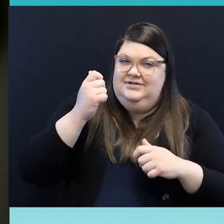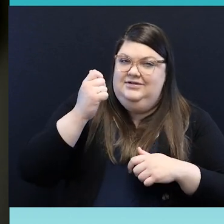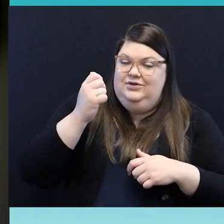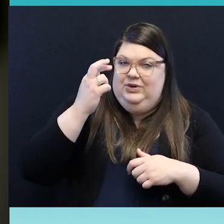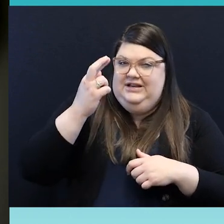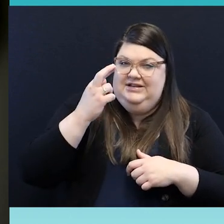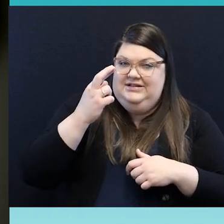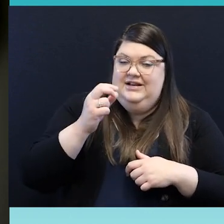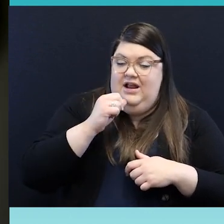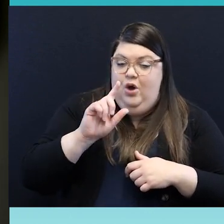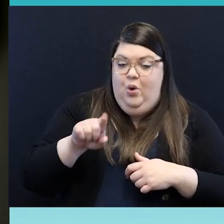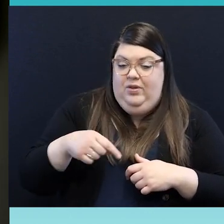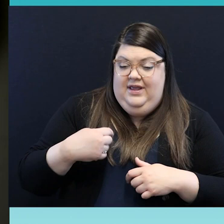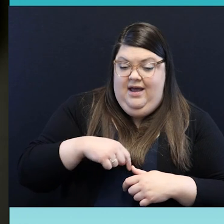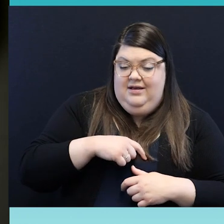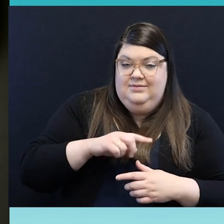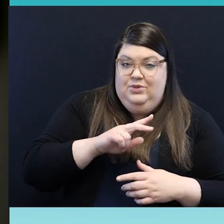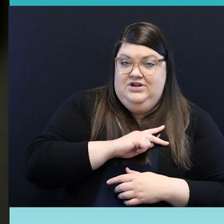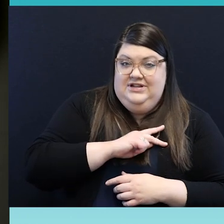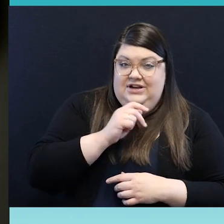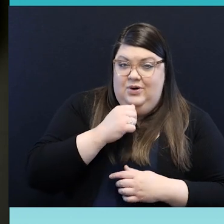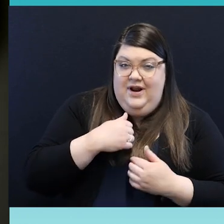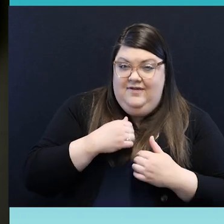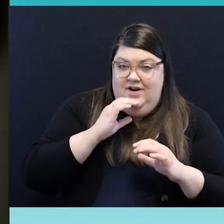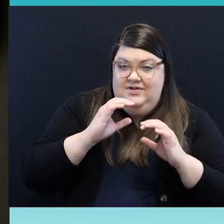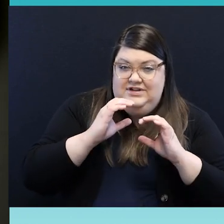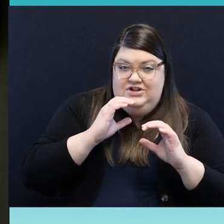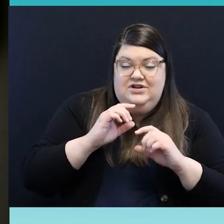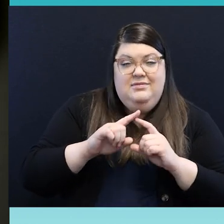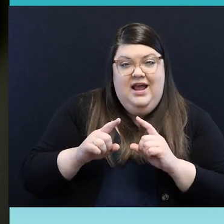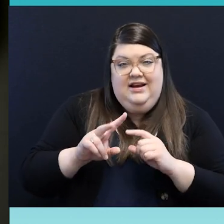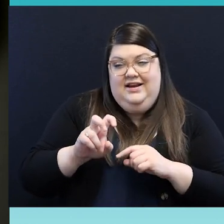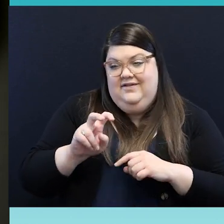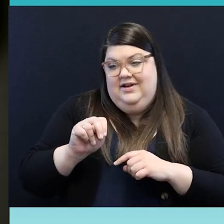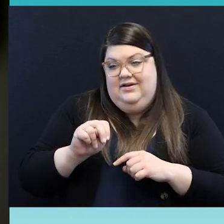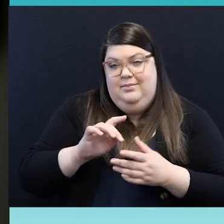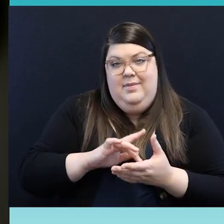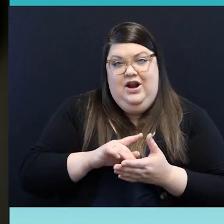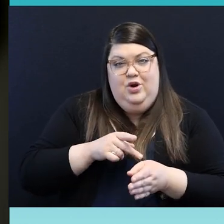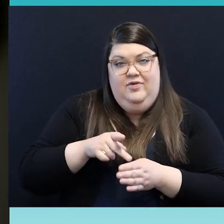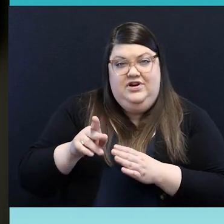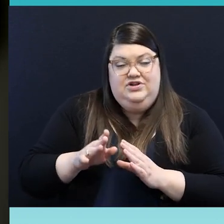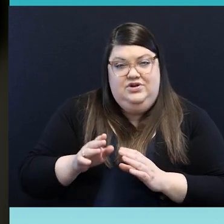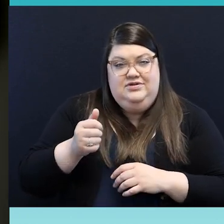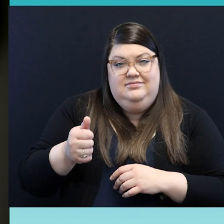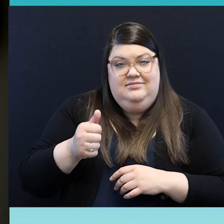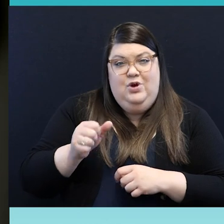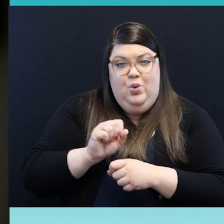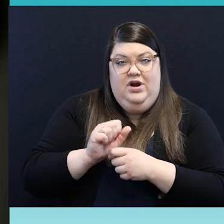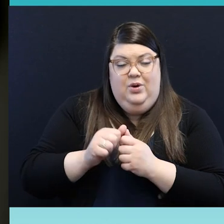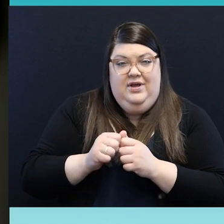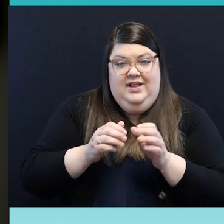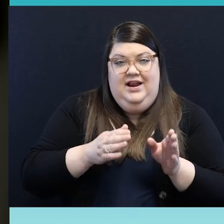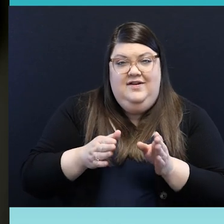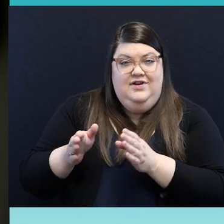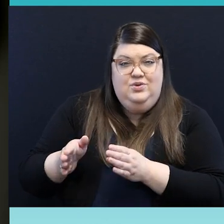not only us personally don't always have these conversations, but, you know, even medical professionals who are working with